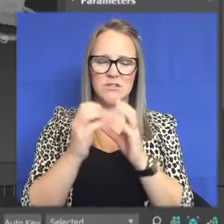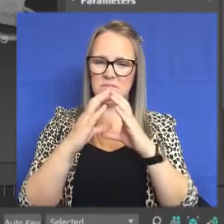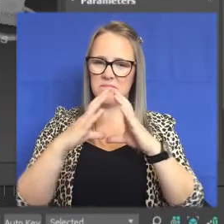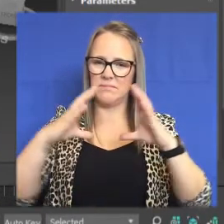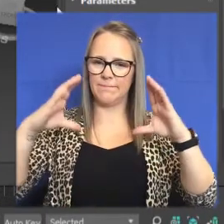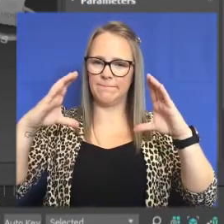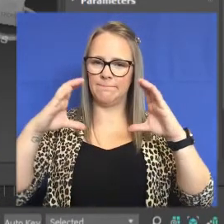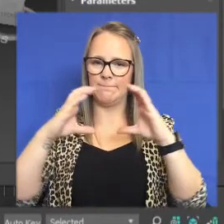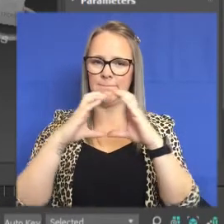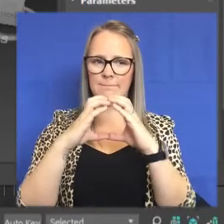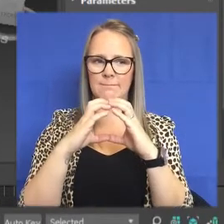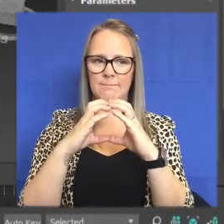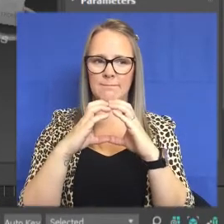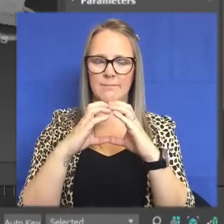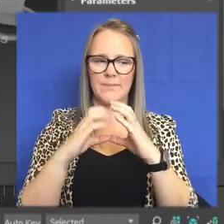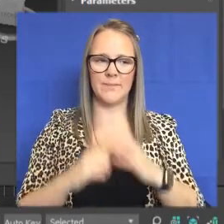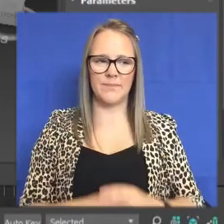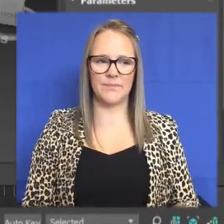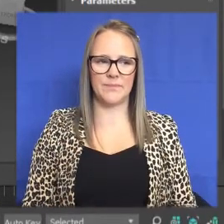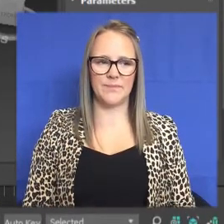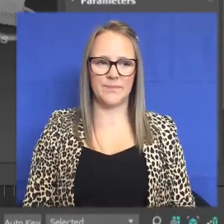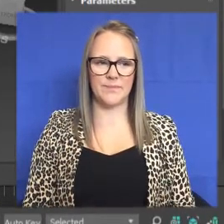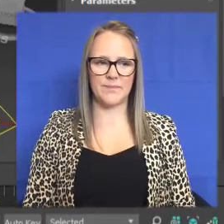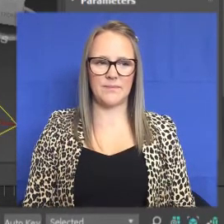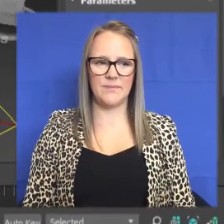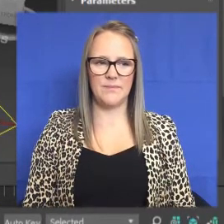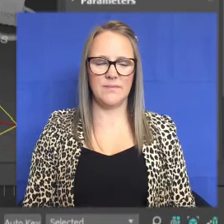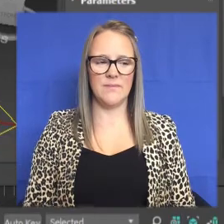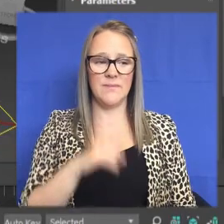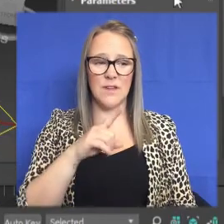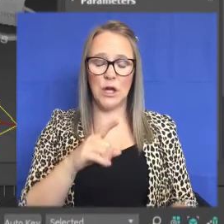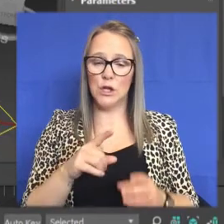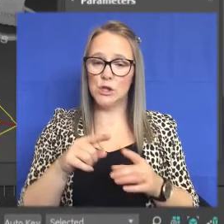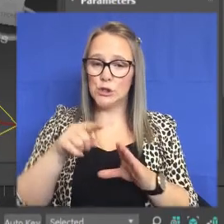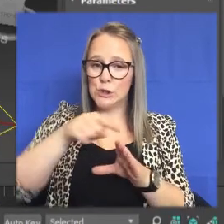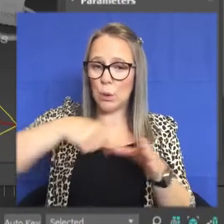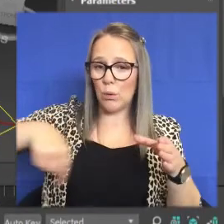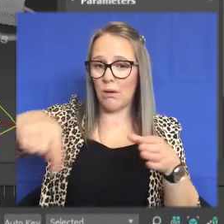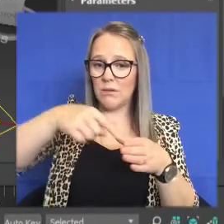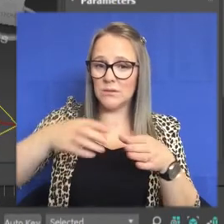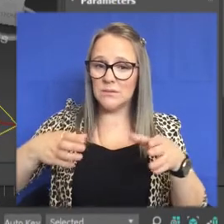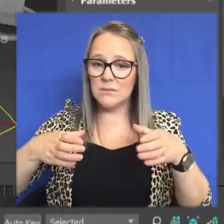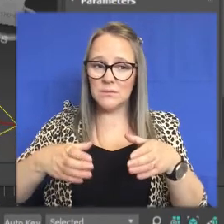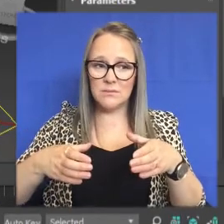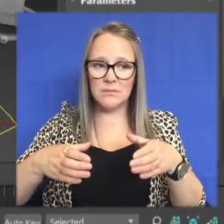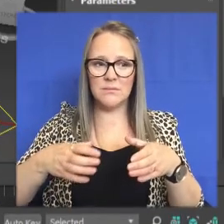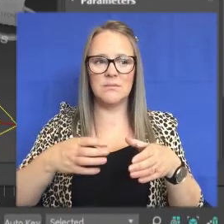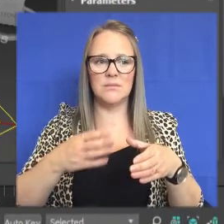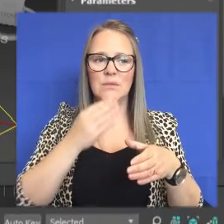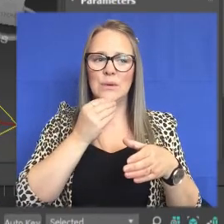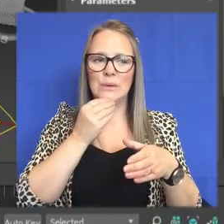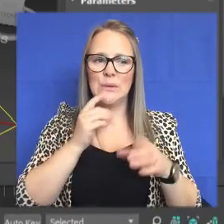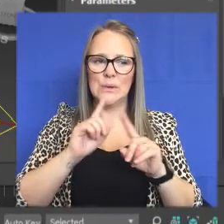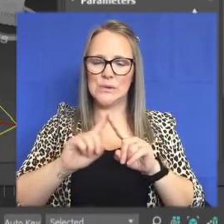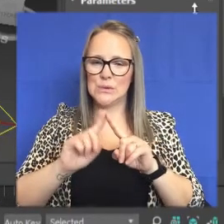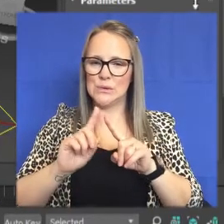of the sphere to anything you see fit. For the torus, you can change the 2